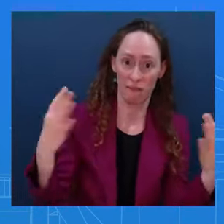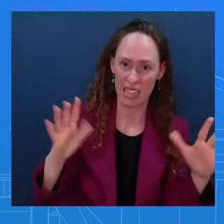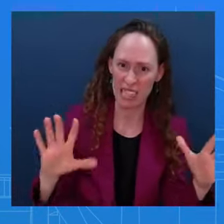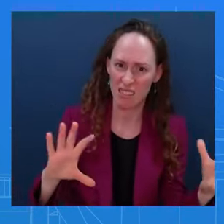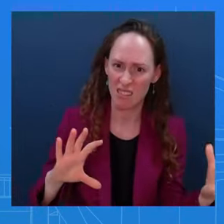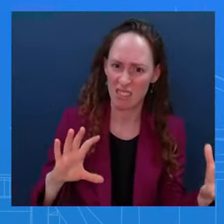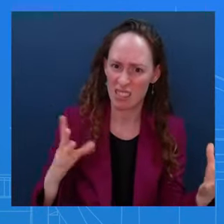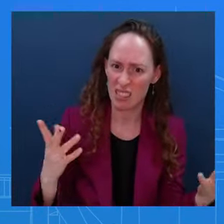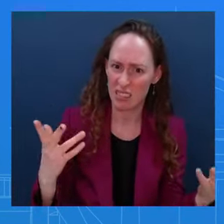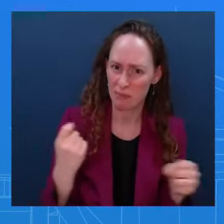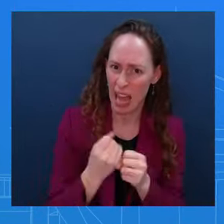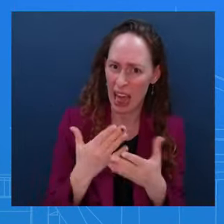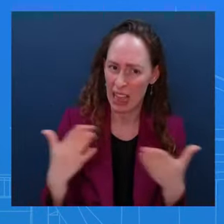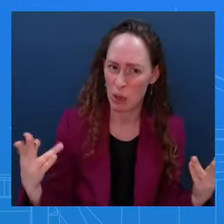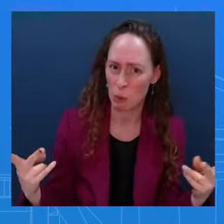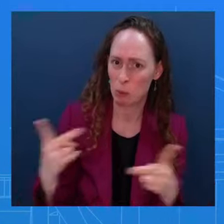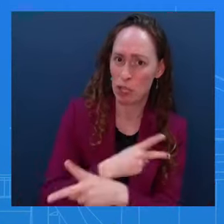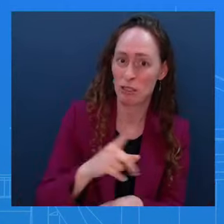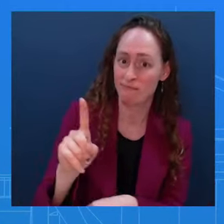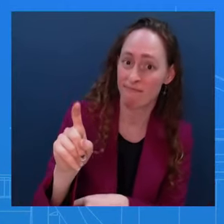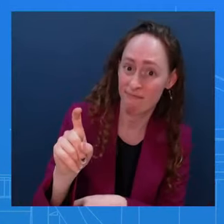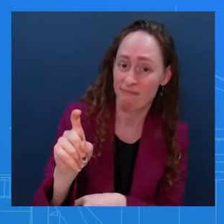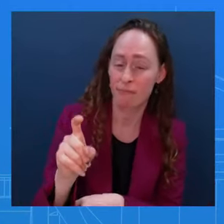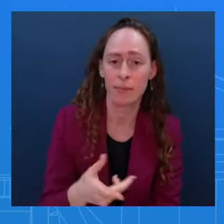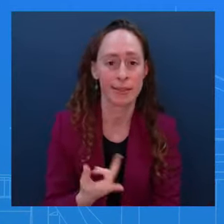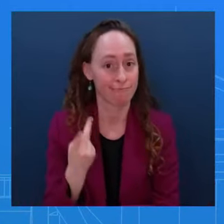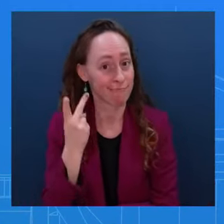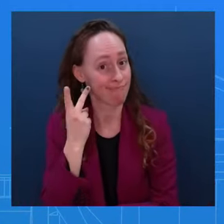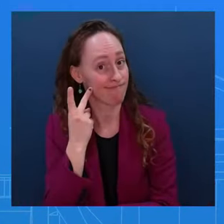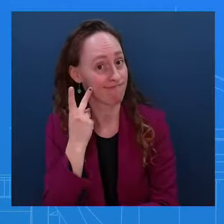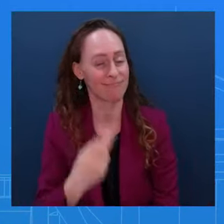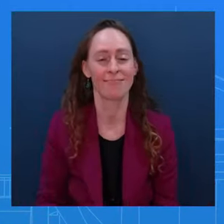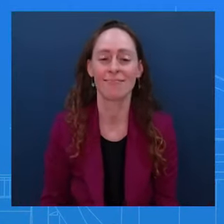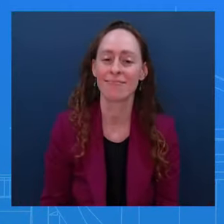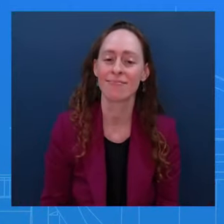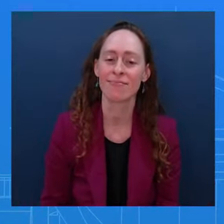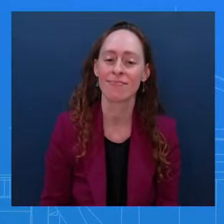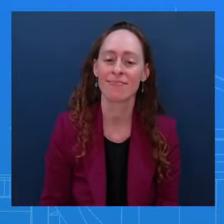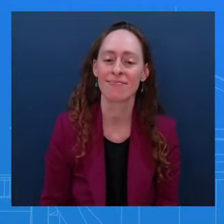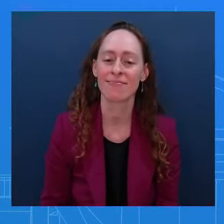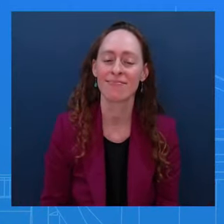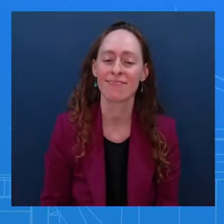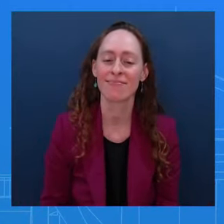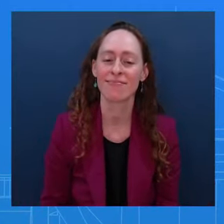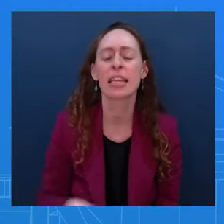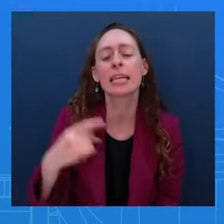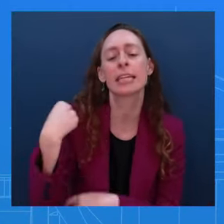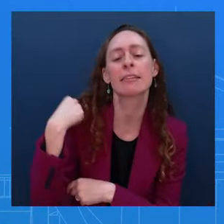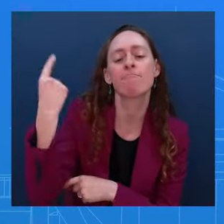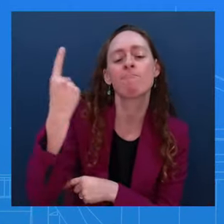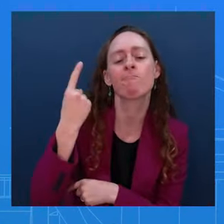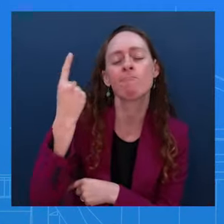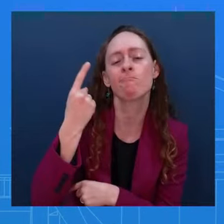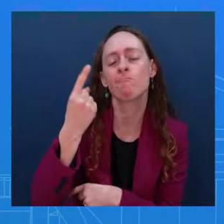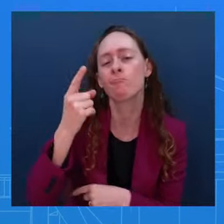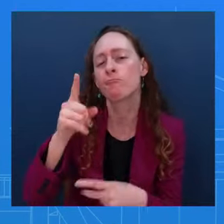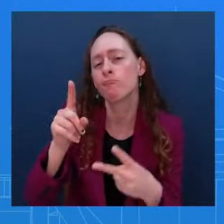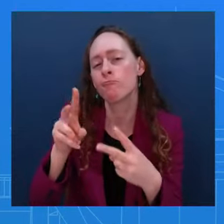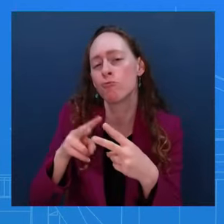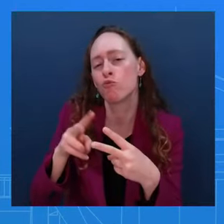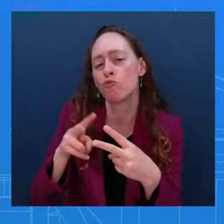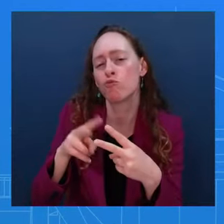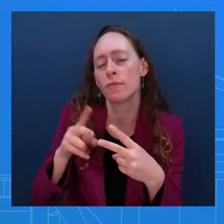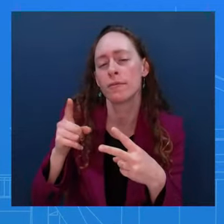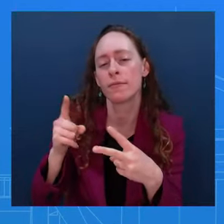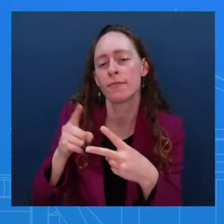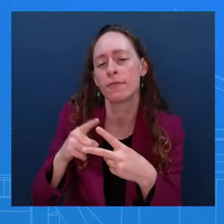Way back. Thank you. Thank you, Karine. I have two questions for you, John, on Polish leaders' visit to the White House next